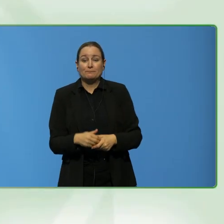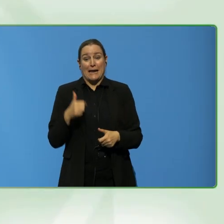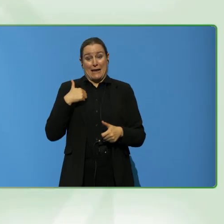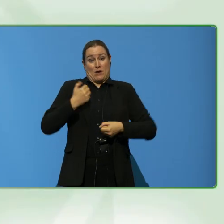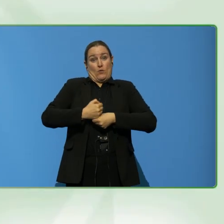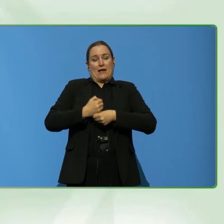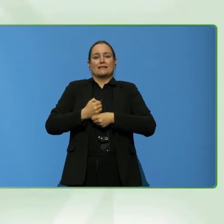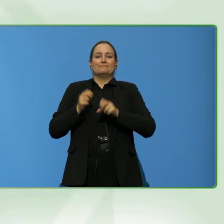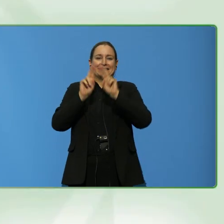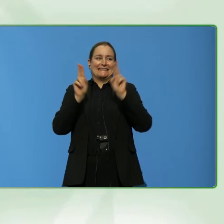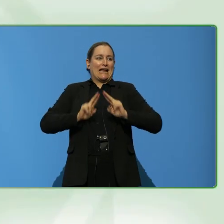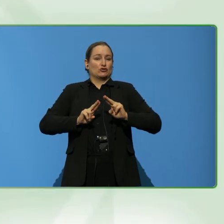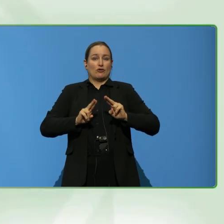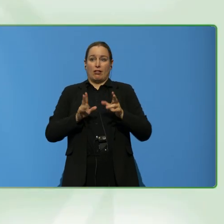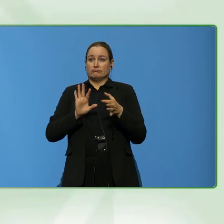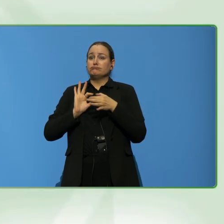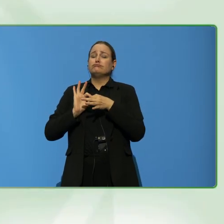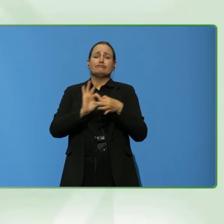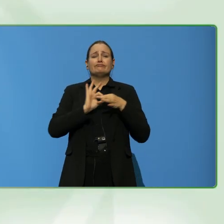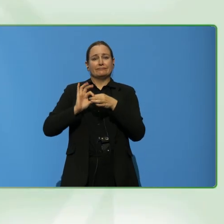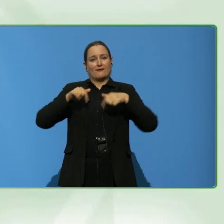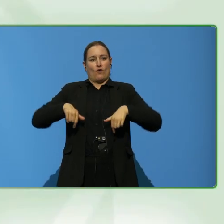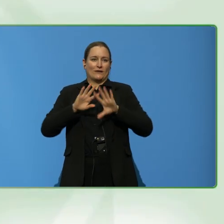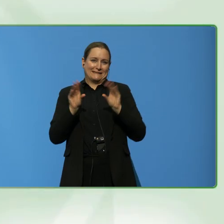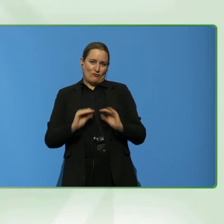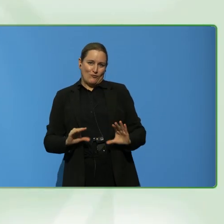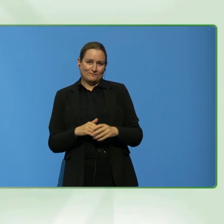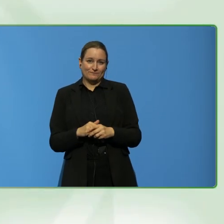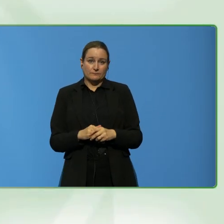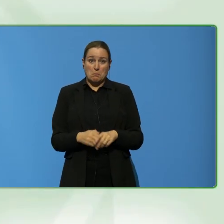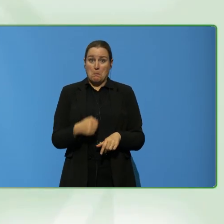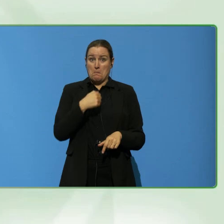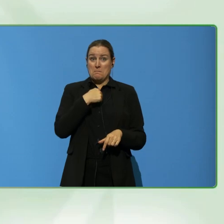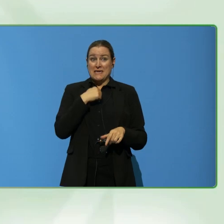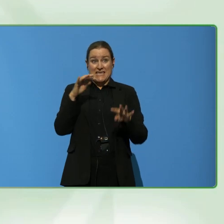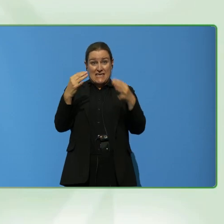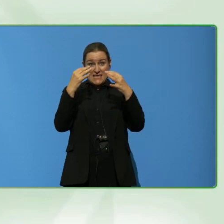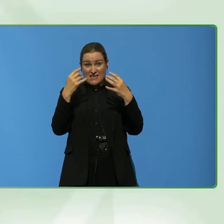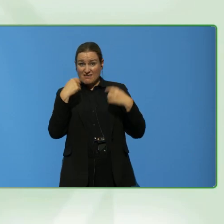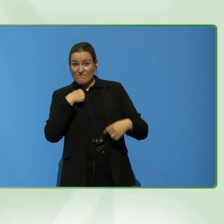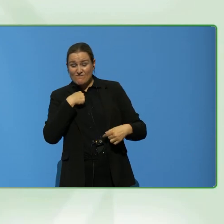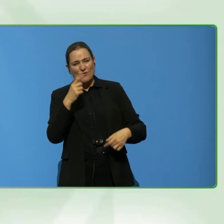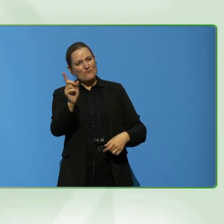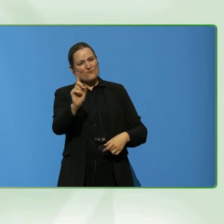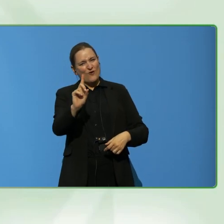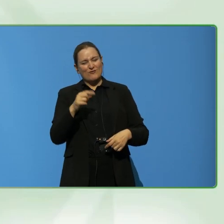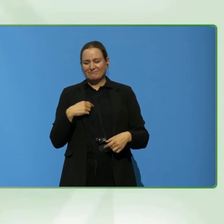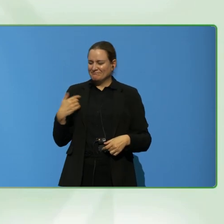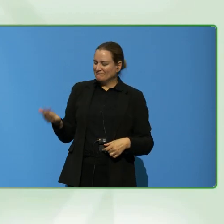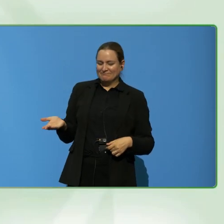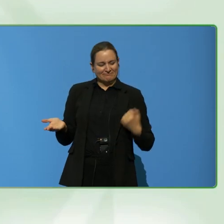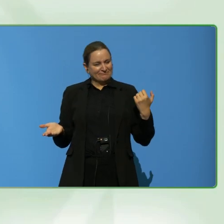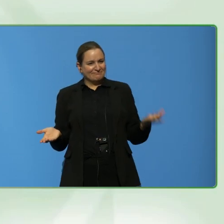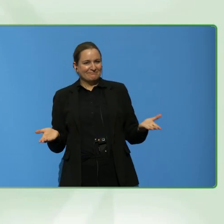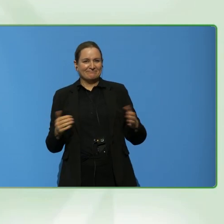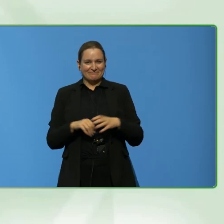Project. Welcome to the session. I'm not the interesting part of this session. The speakers and the showcases we have is.